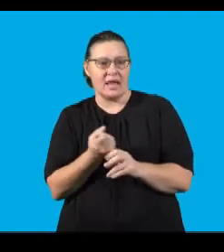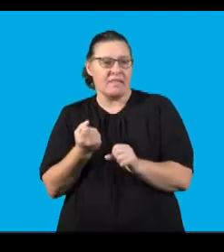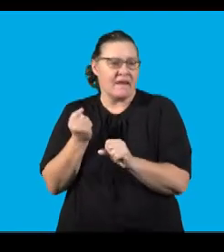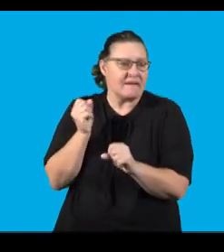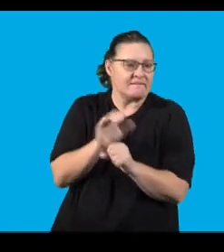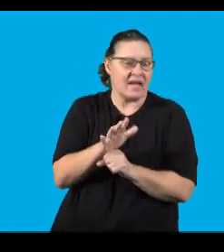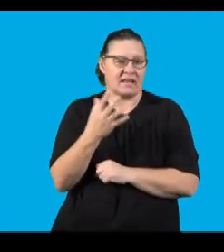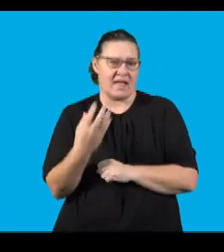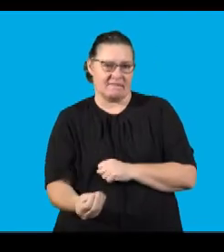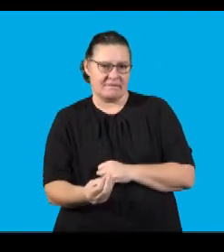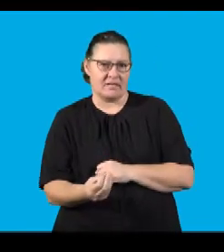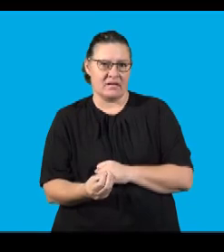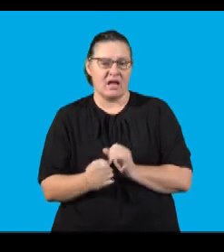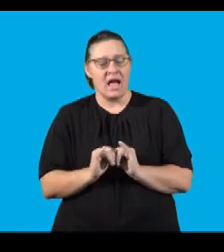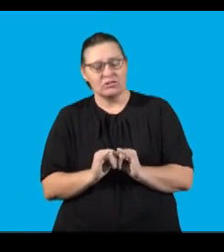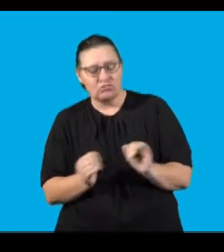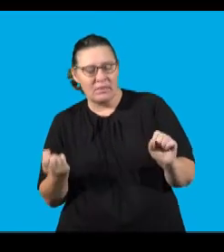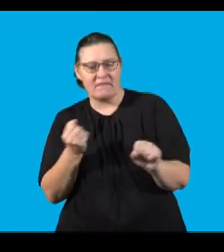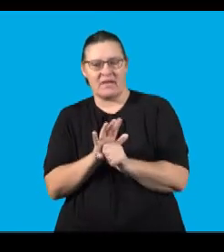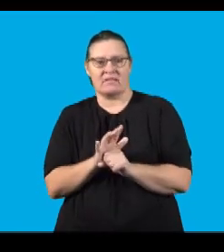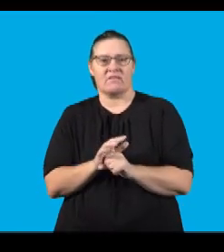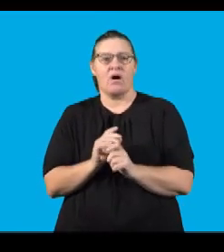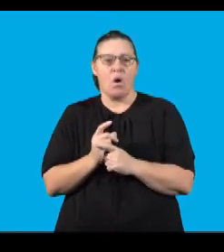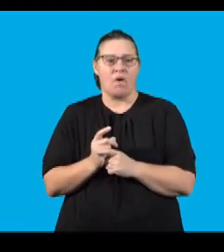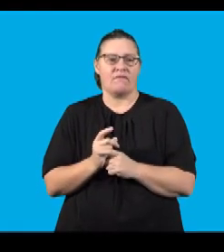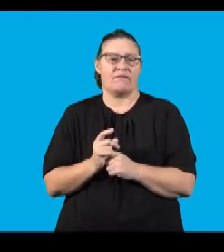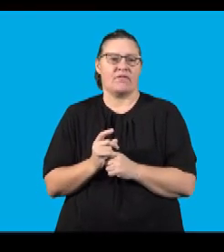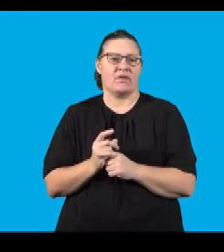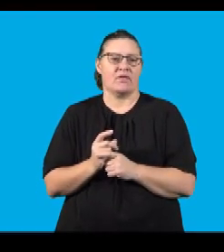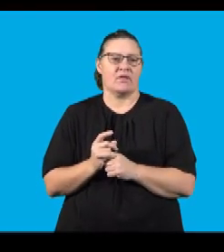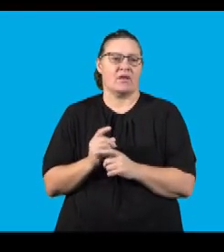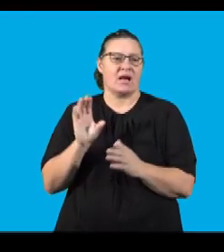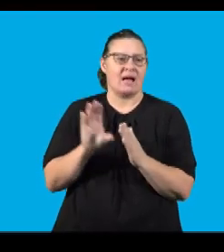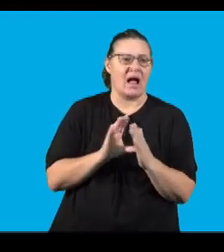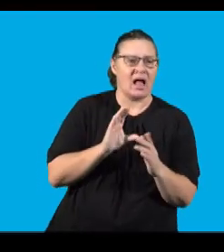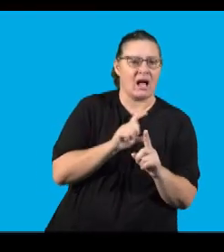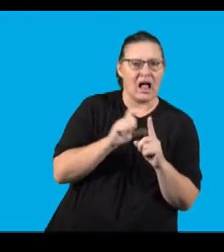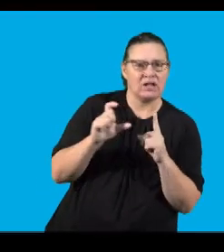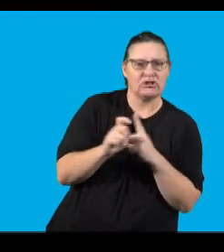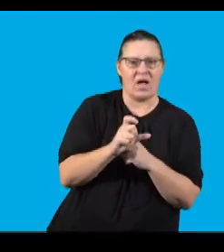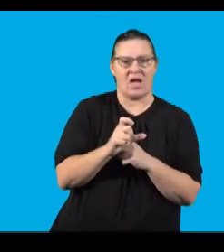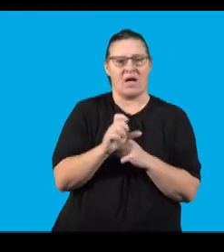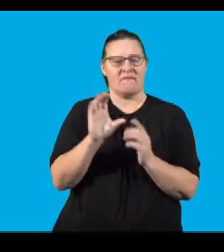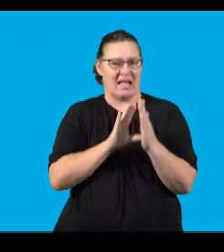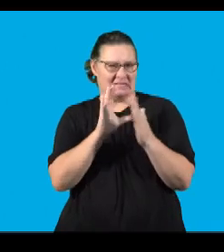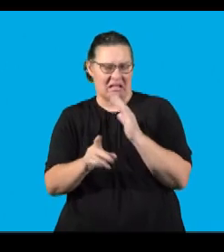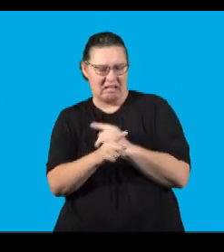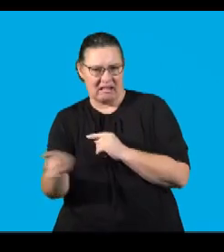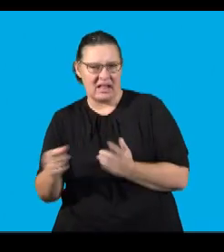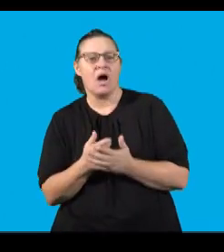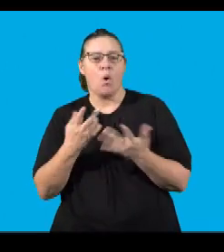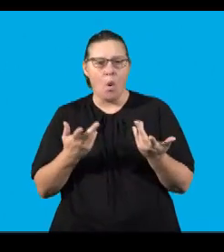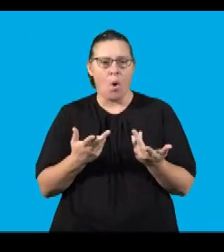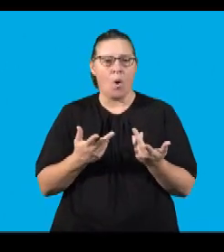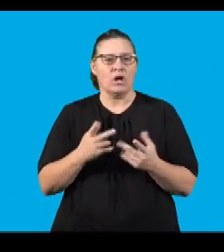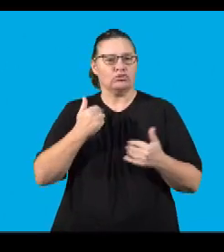the effect that it has, the extreme effect of cancel culture. Here are examples of diction quoted to support